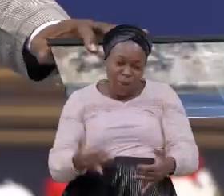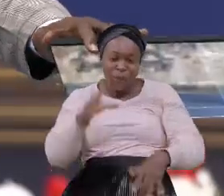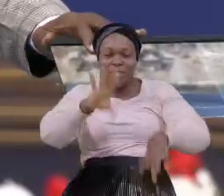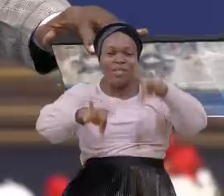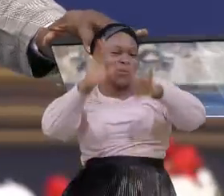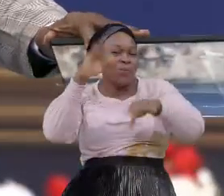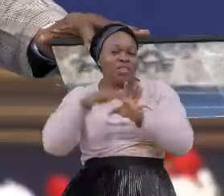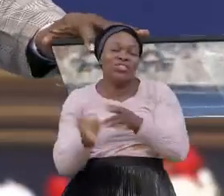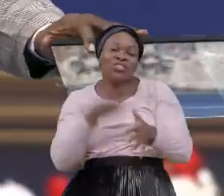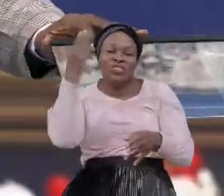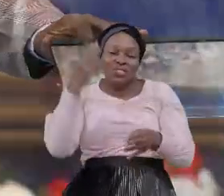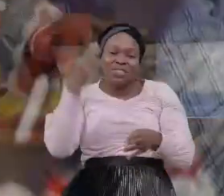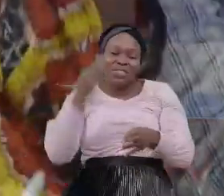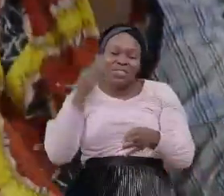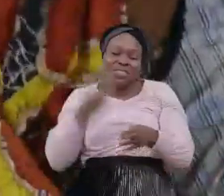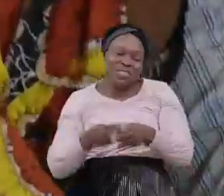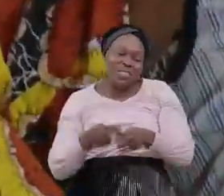Sickness will not hinder you.